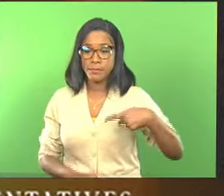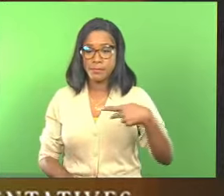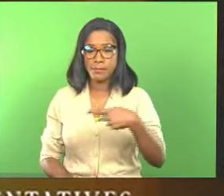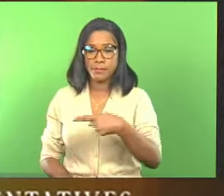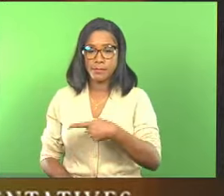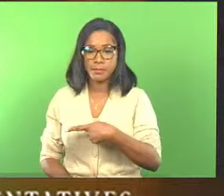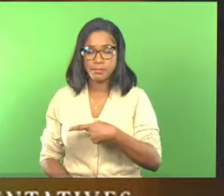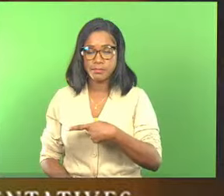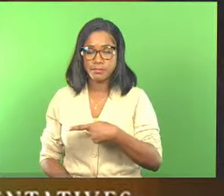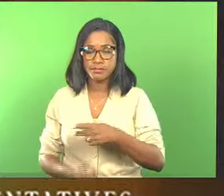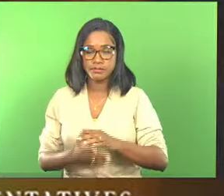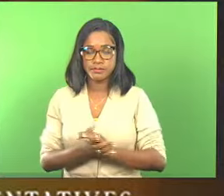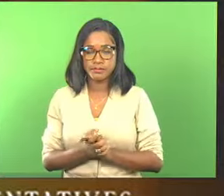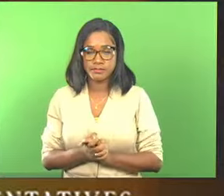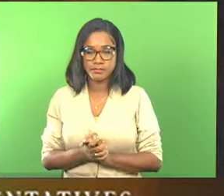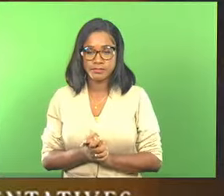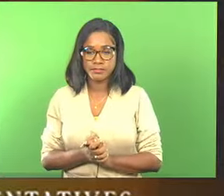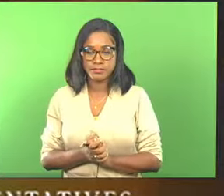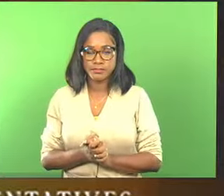Namaskar,